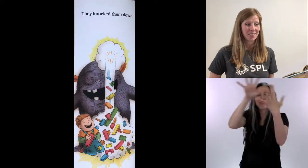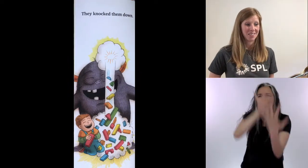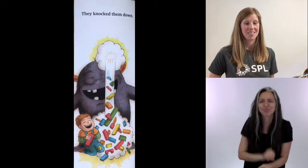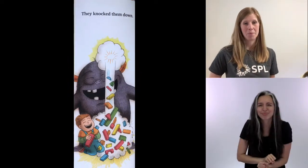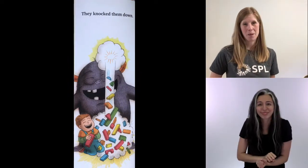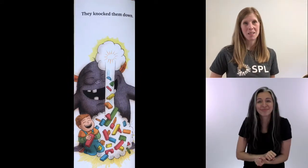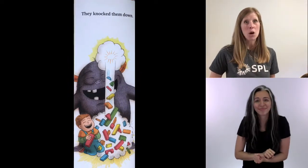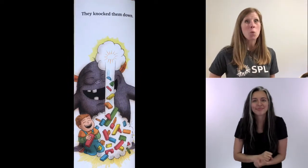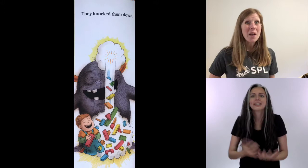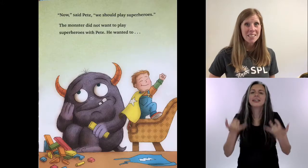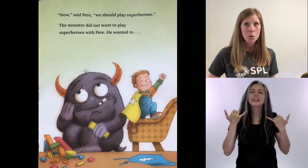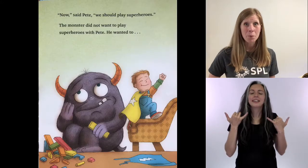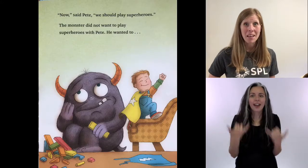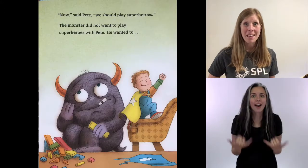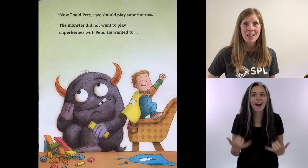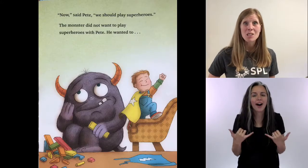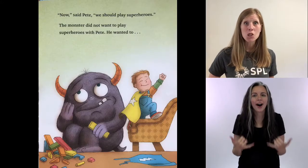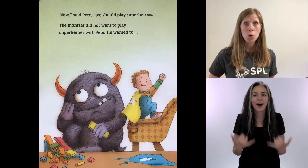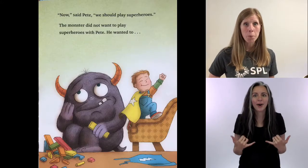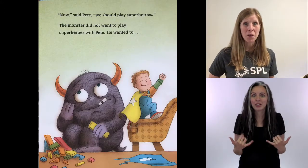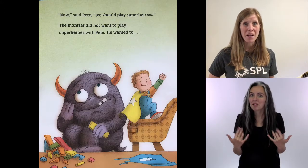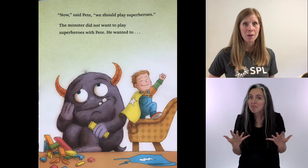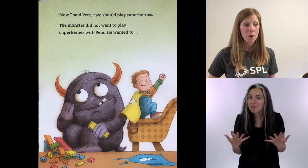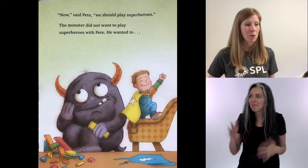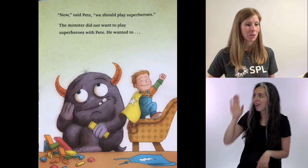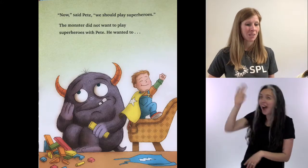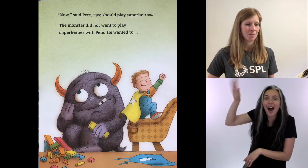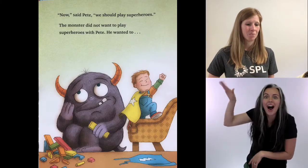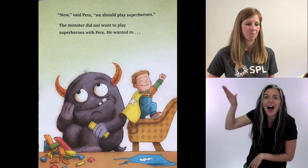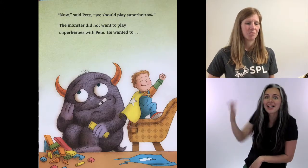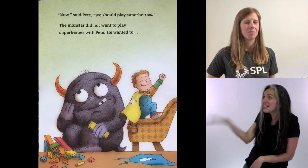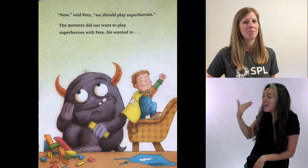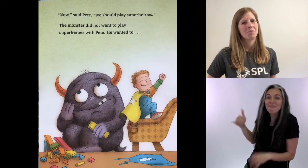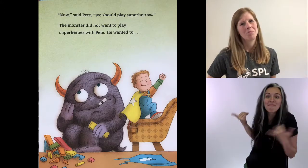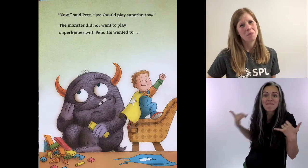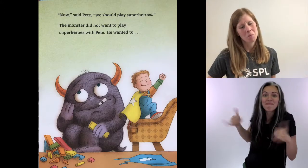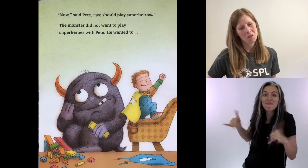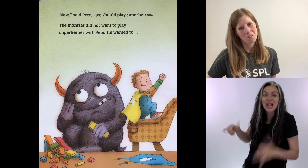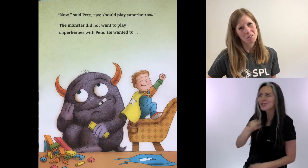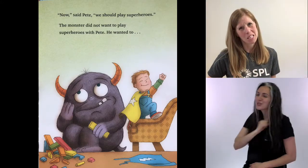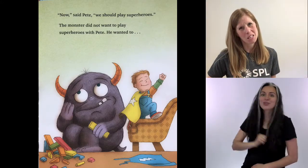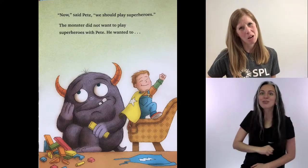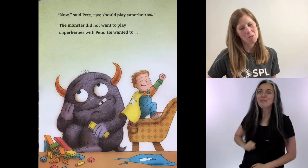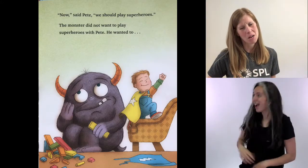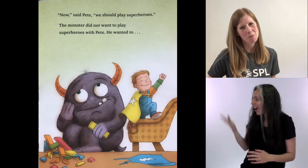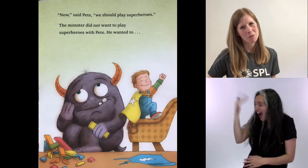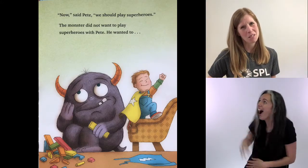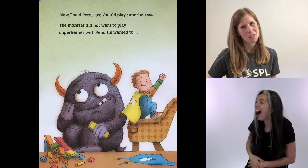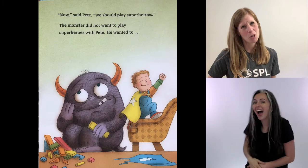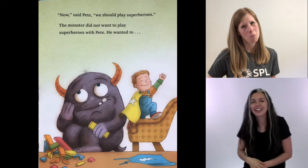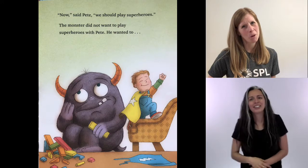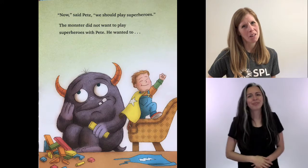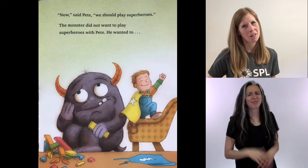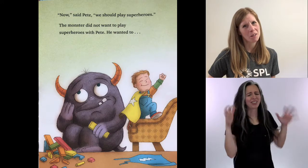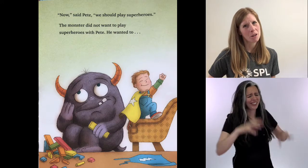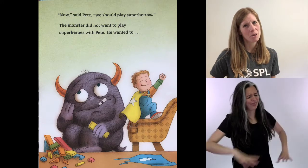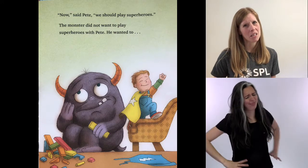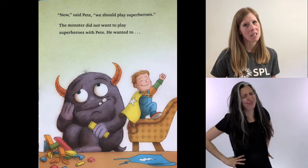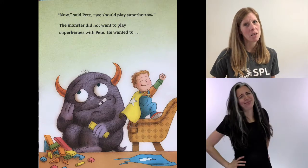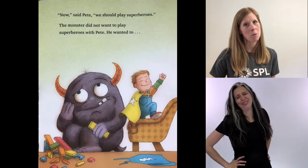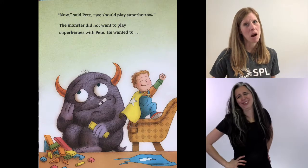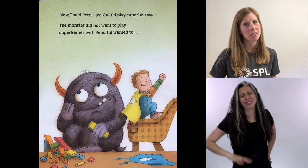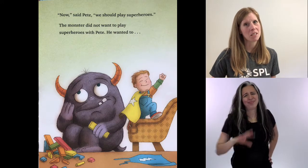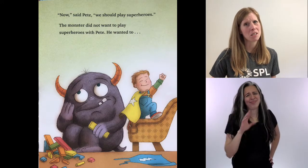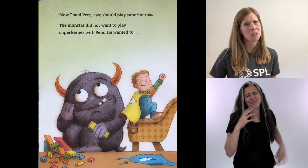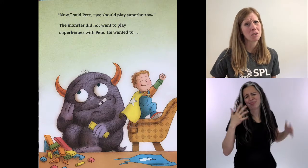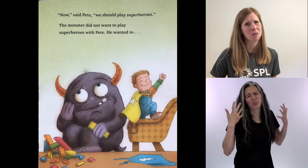Now, said Pete, we should play superheroes. The monster did not want to play superheroes.